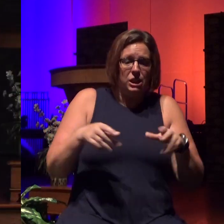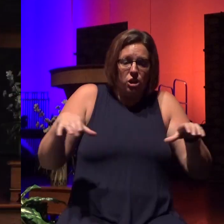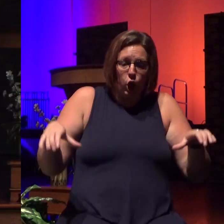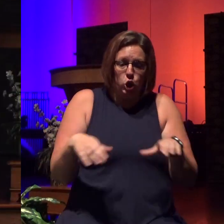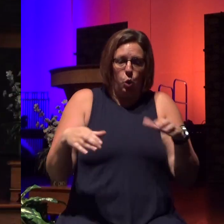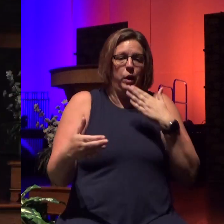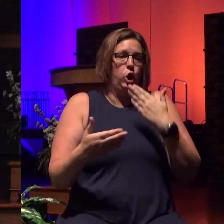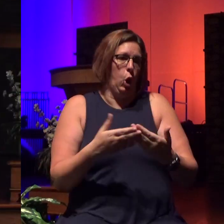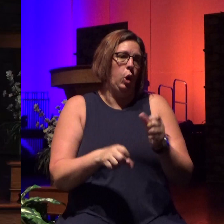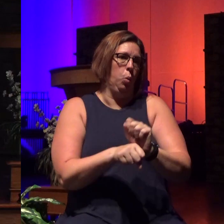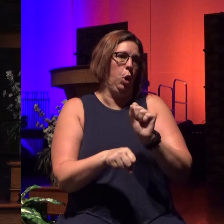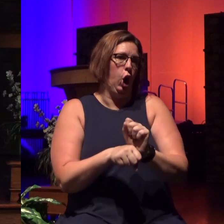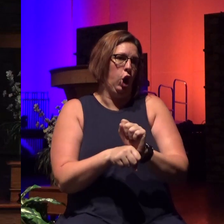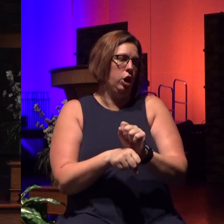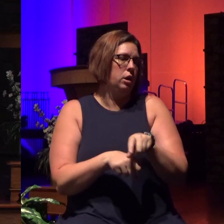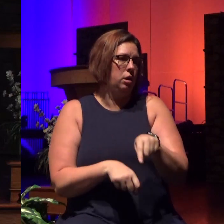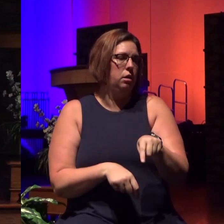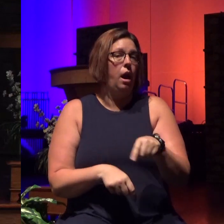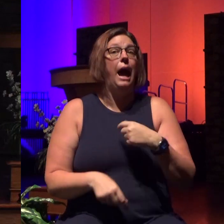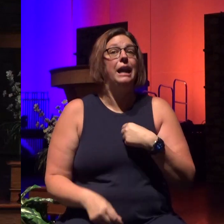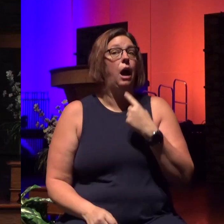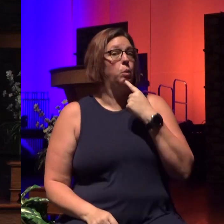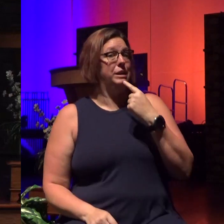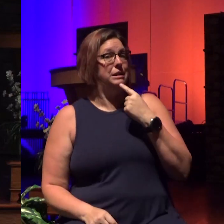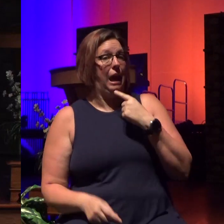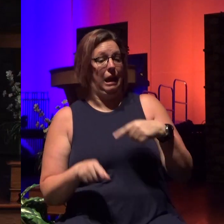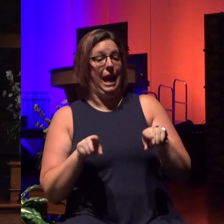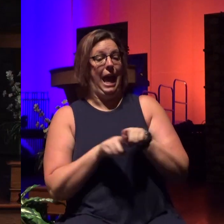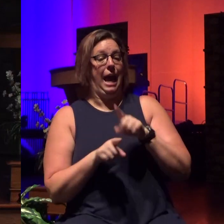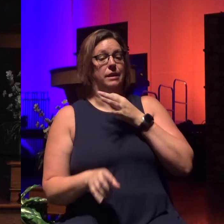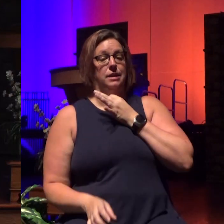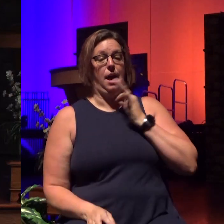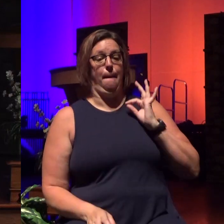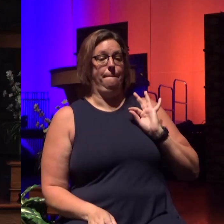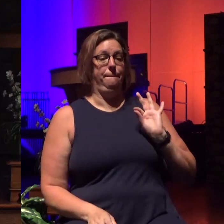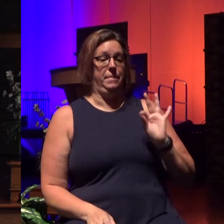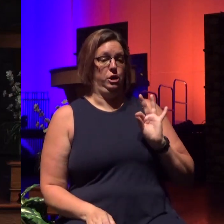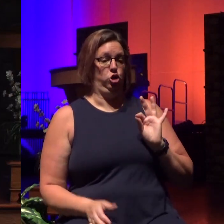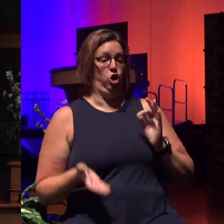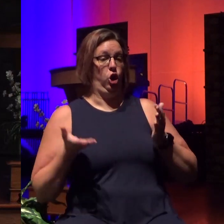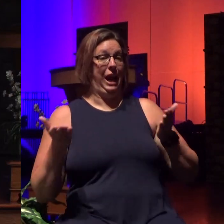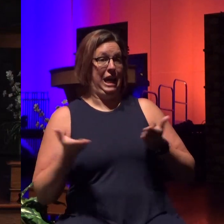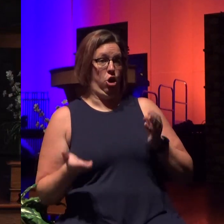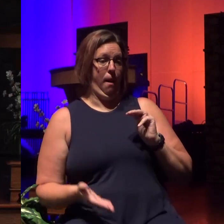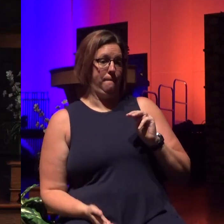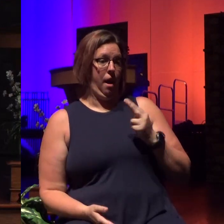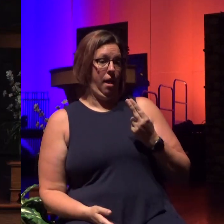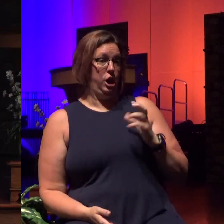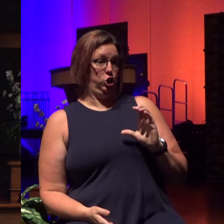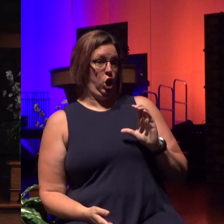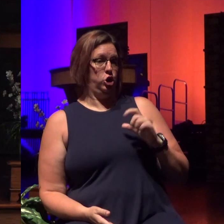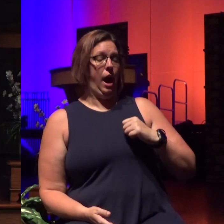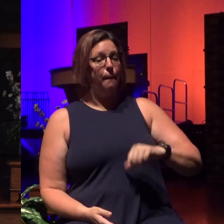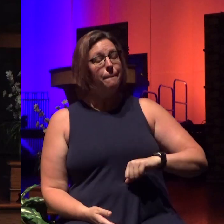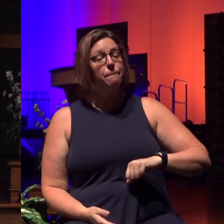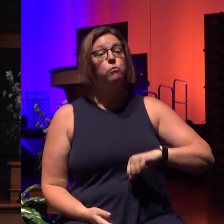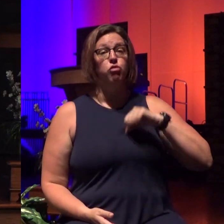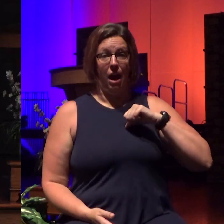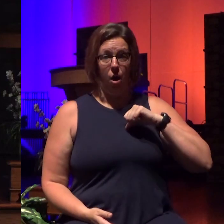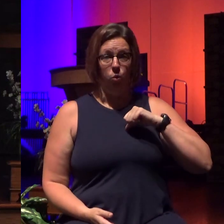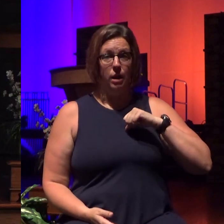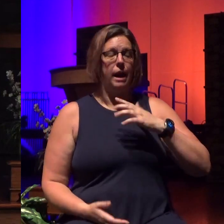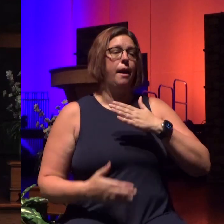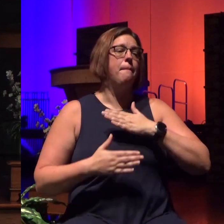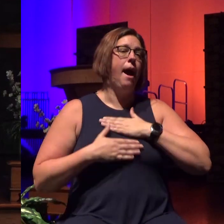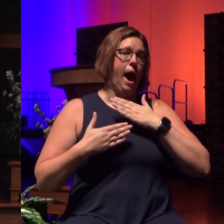the world. And I will say that as a minister here at Mile High Church, I am proud and happy to say that any of